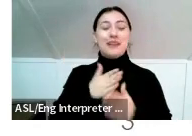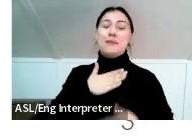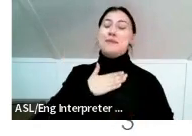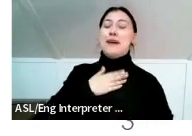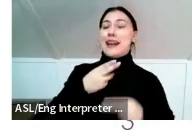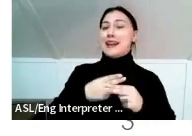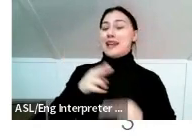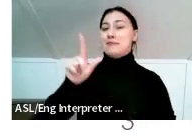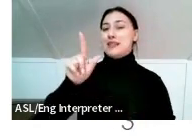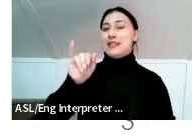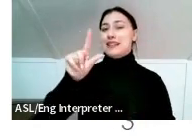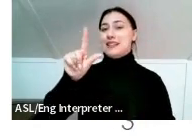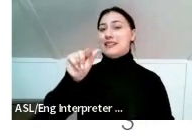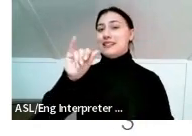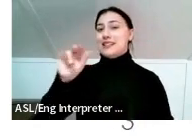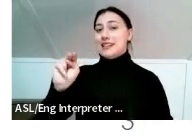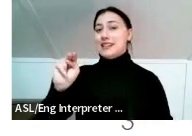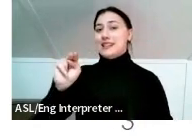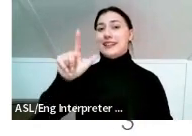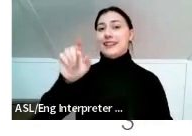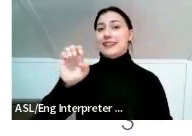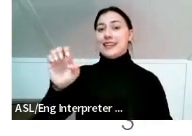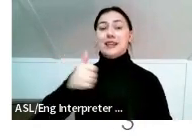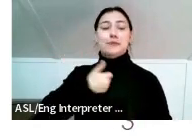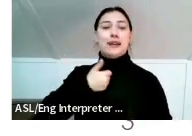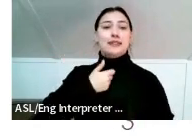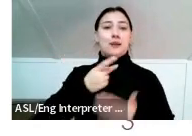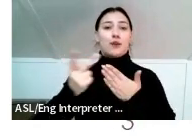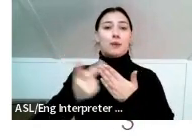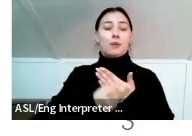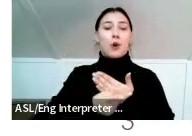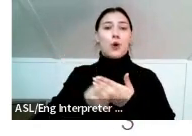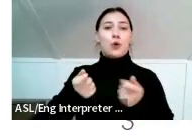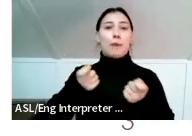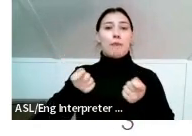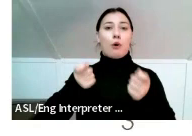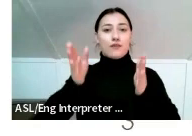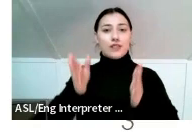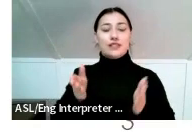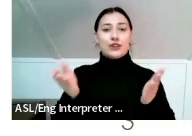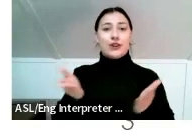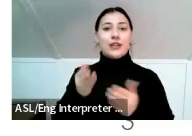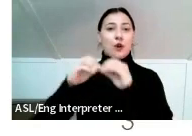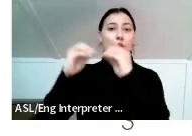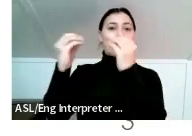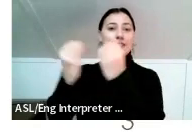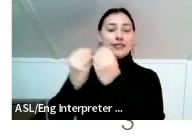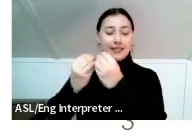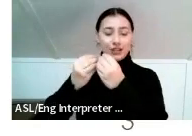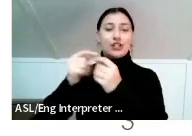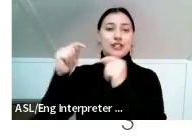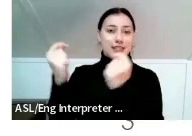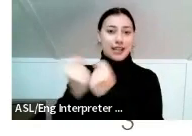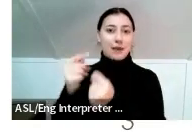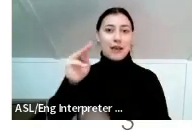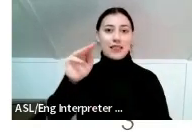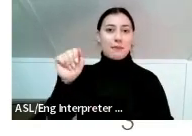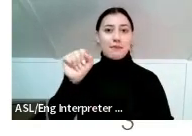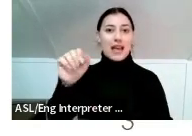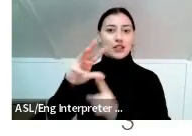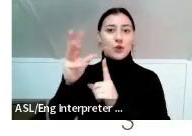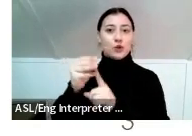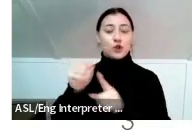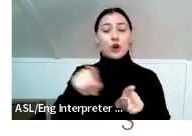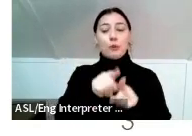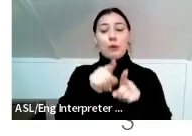is Lillian Lee. I am a program officer on the organization's team here at Mass Cultural Council and also for the Gaming